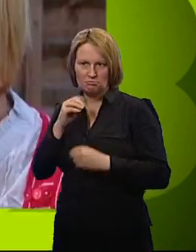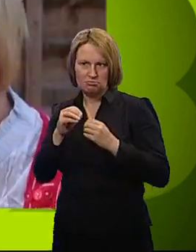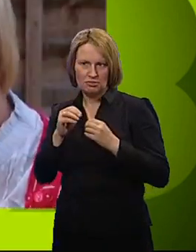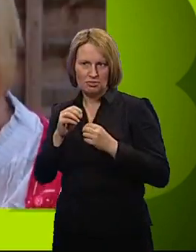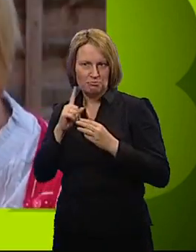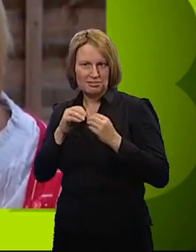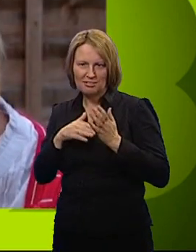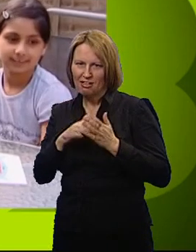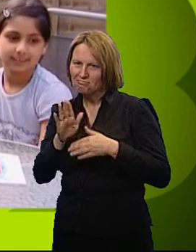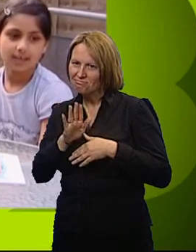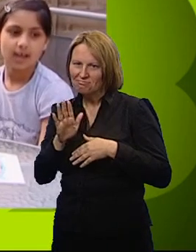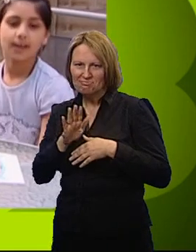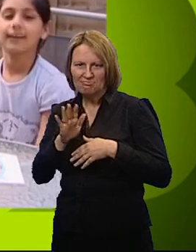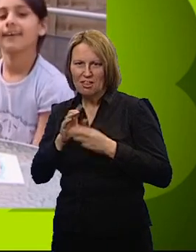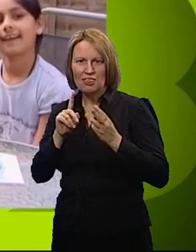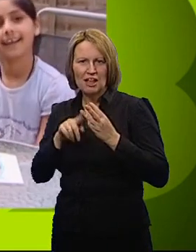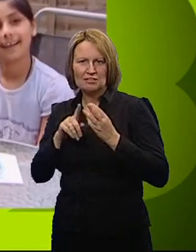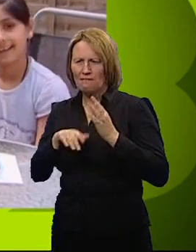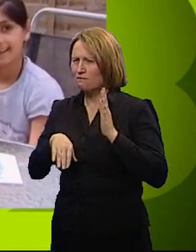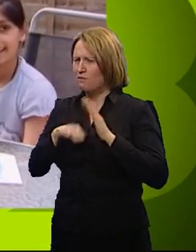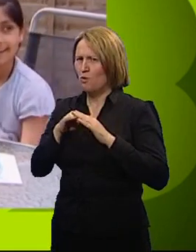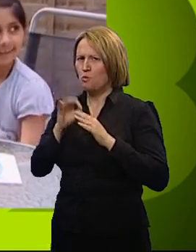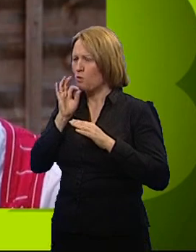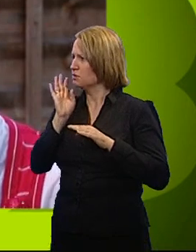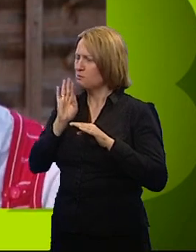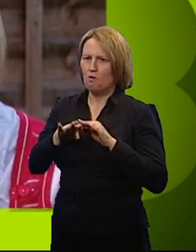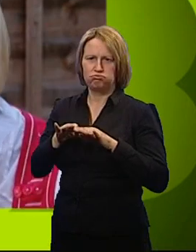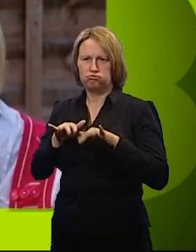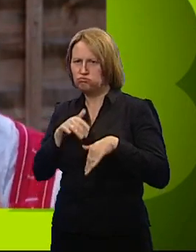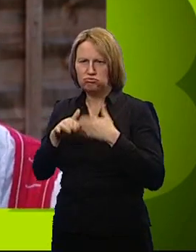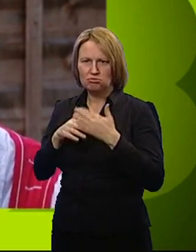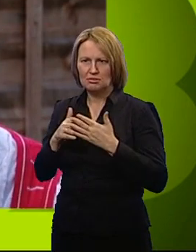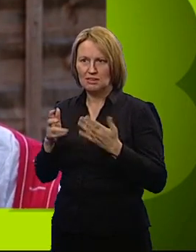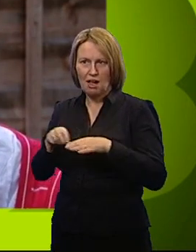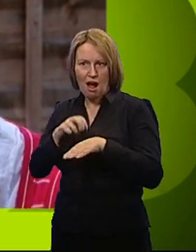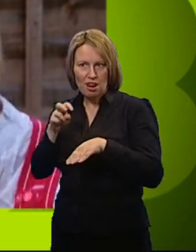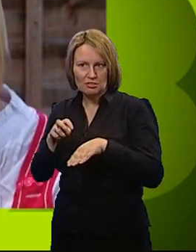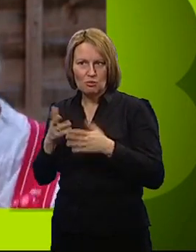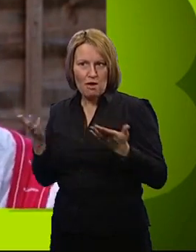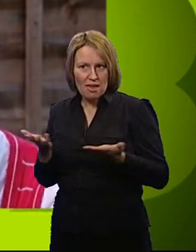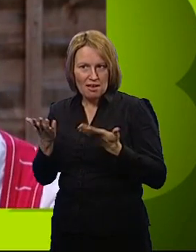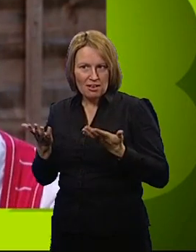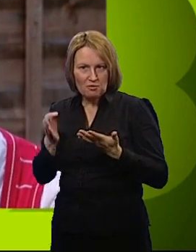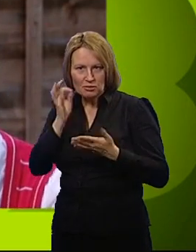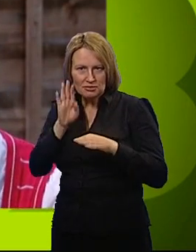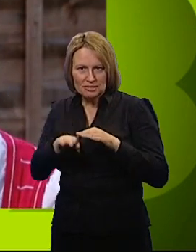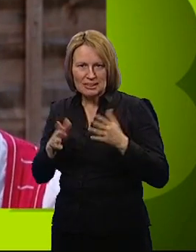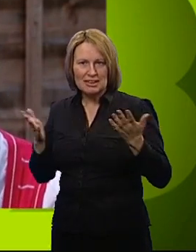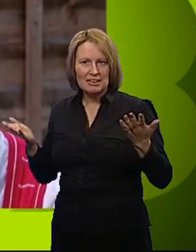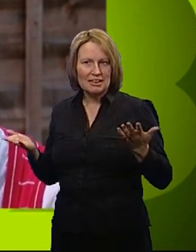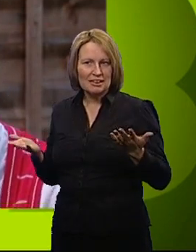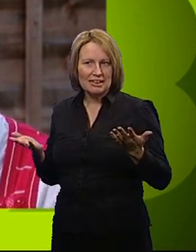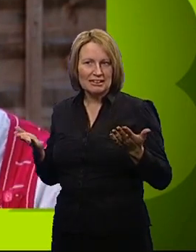Brazil. Not Brazil. Break number three is an action-packed water sports